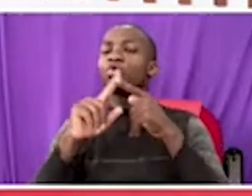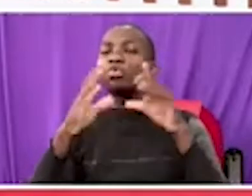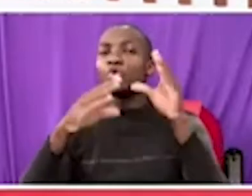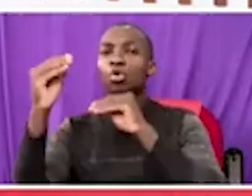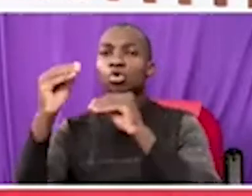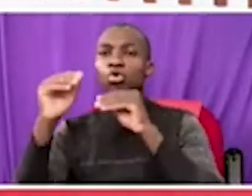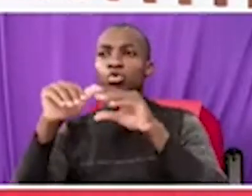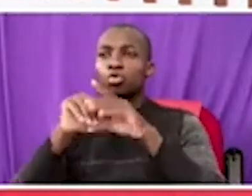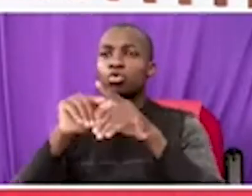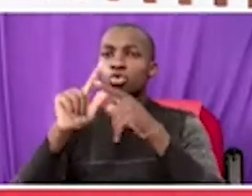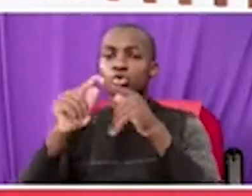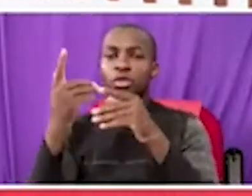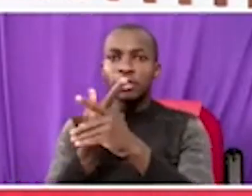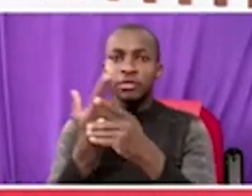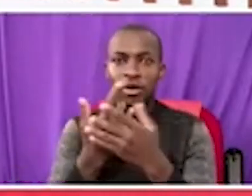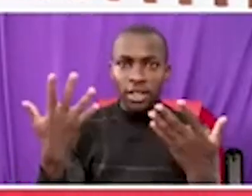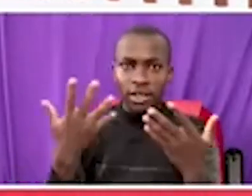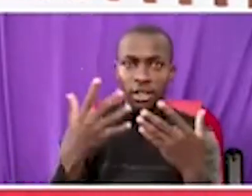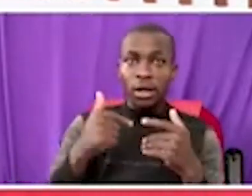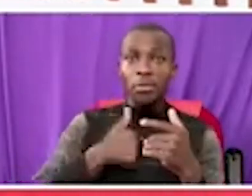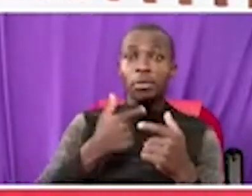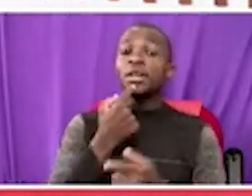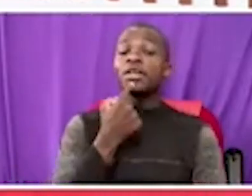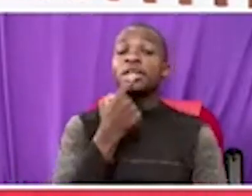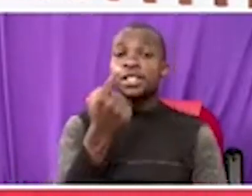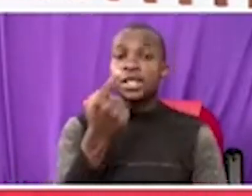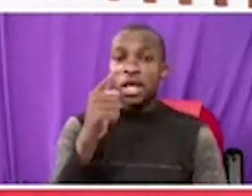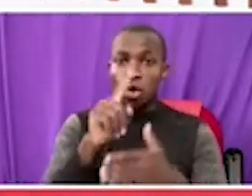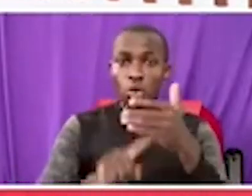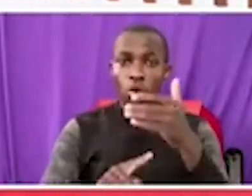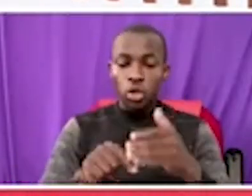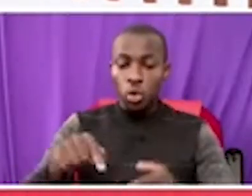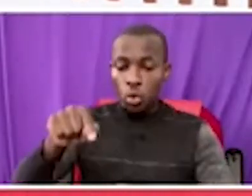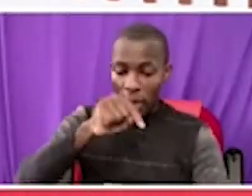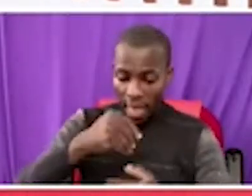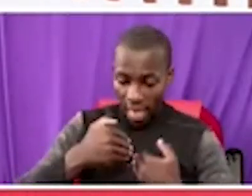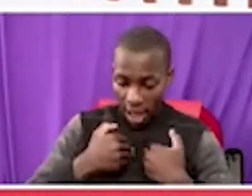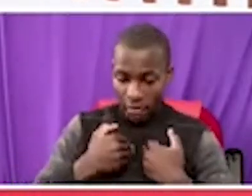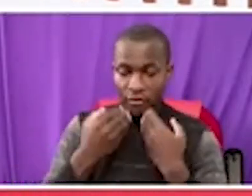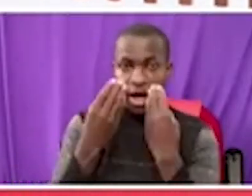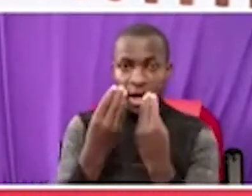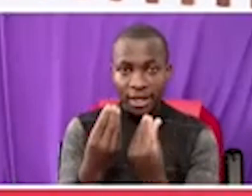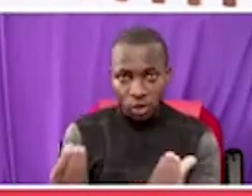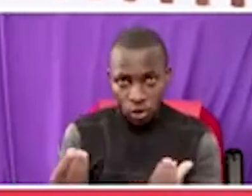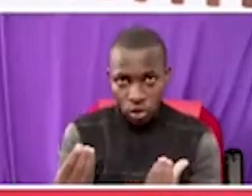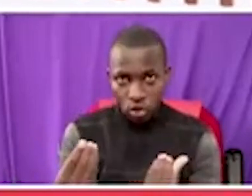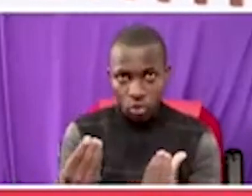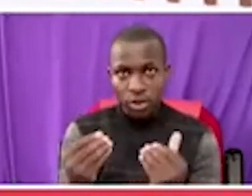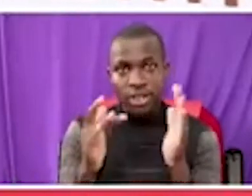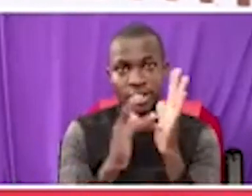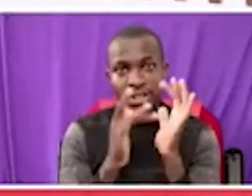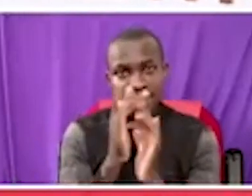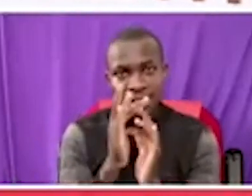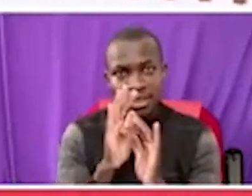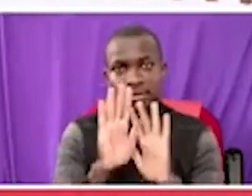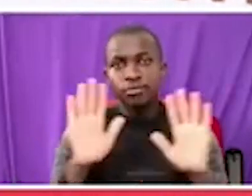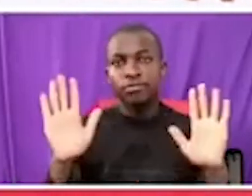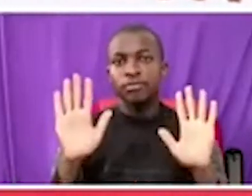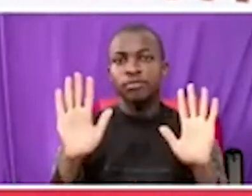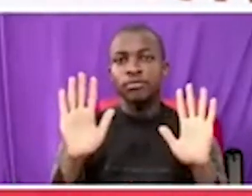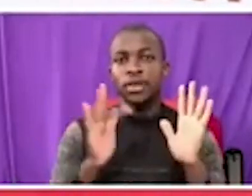in the house and not go demonstrate. All I'm telling you here is, we have a solution. And it is Jesus.